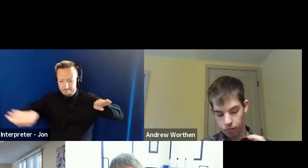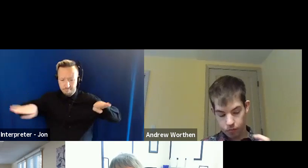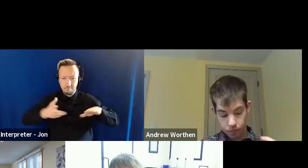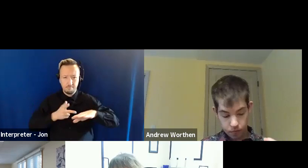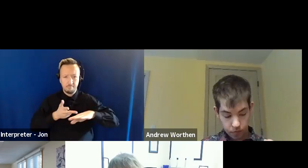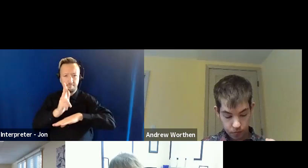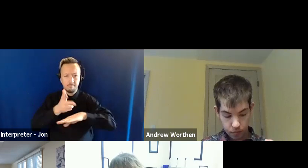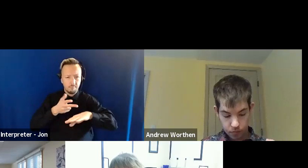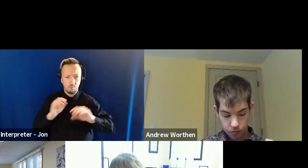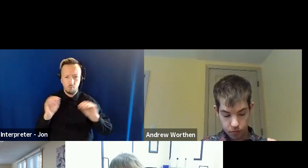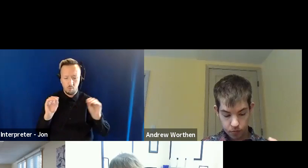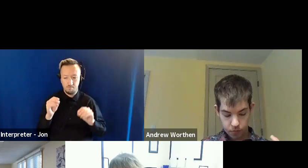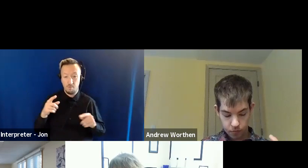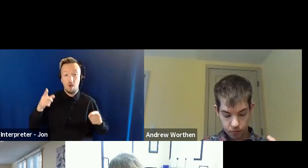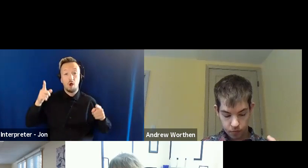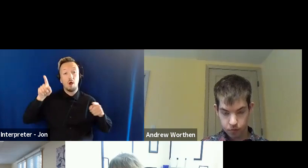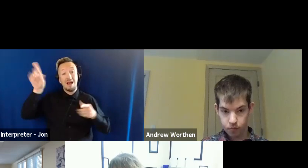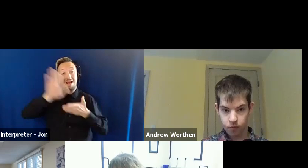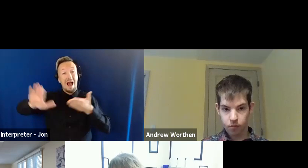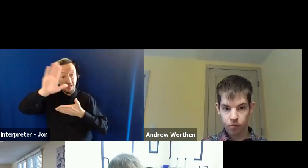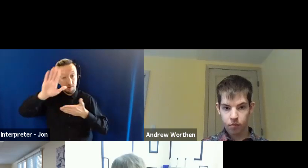in college, at the